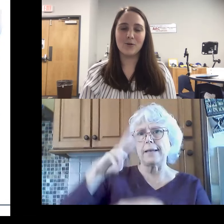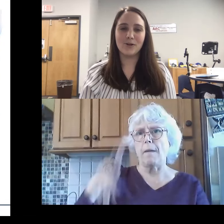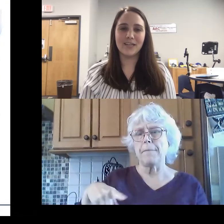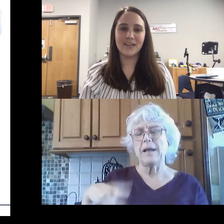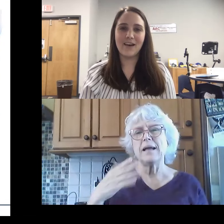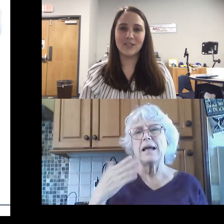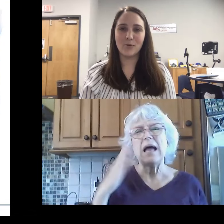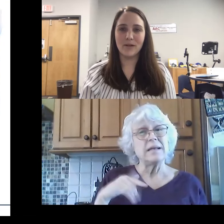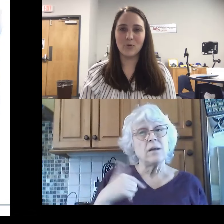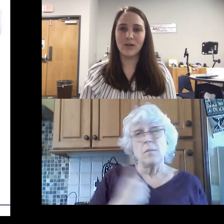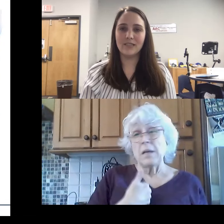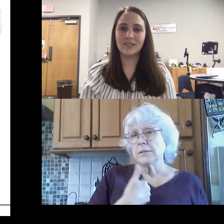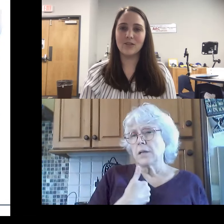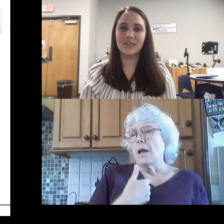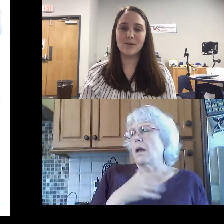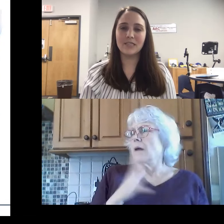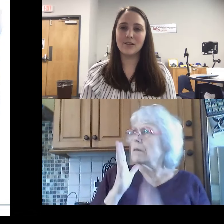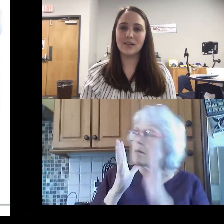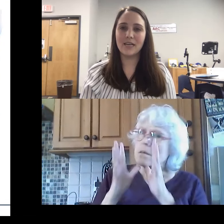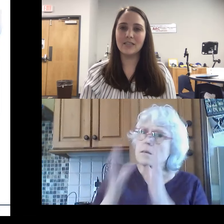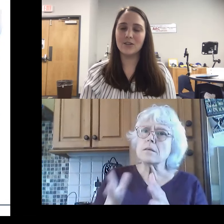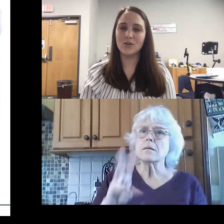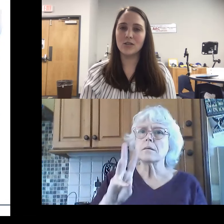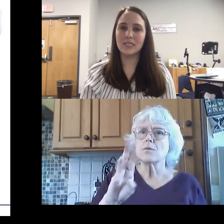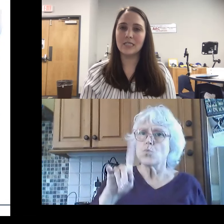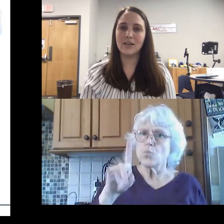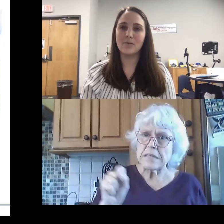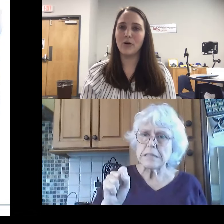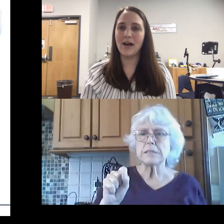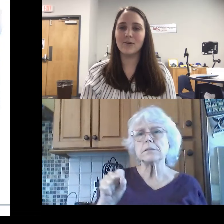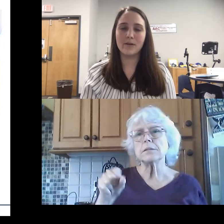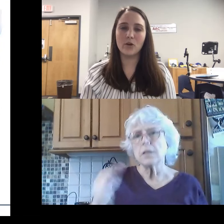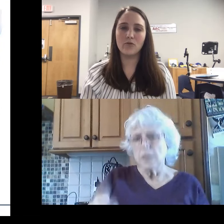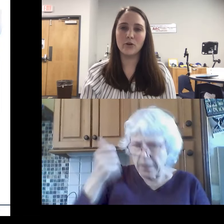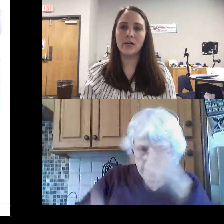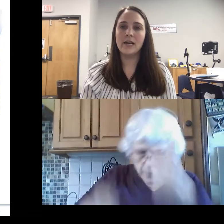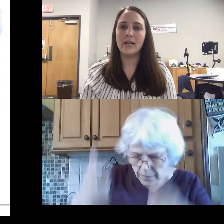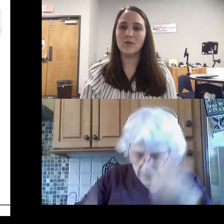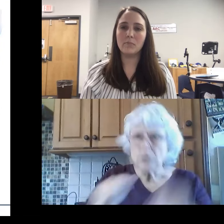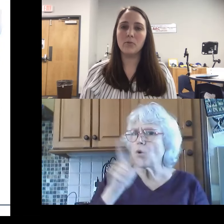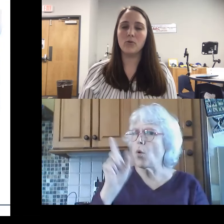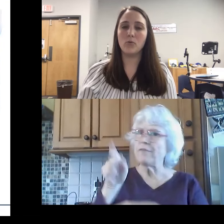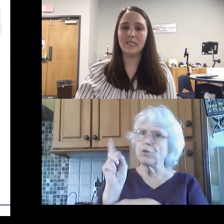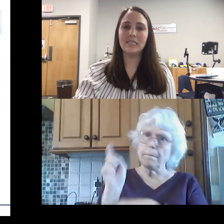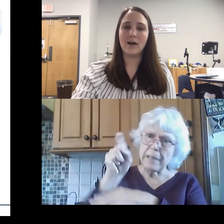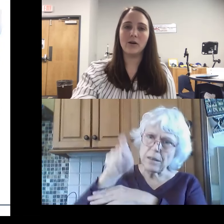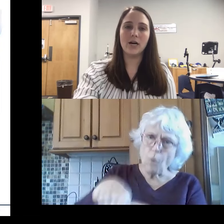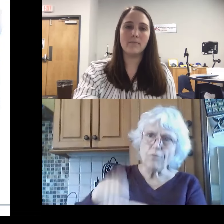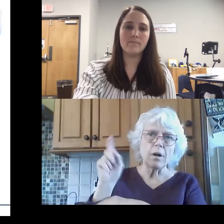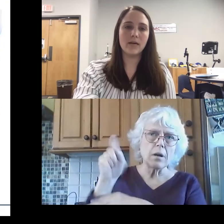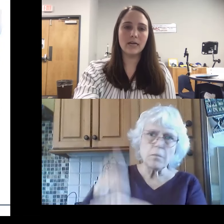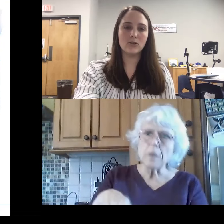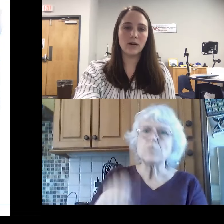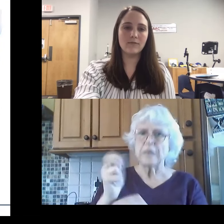gardening and having to go pick weeds so this makes it a little easier you can stand up don't have to bend over and you can pull the weeds out.